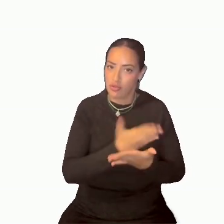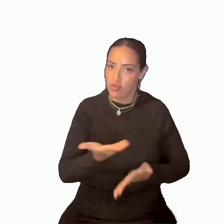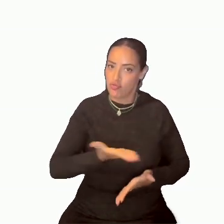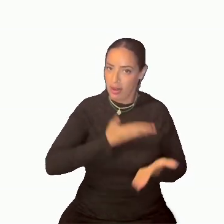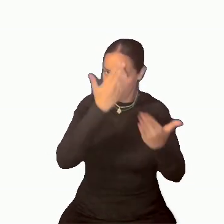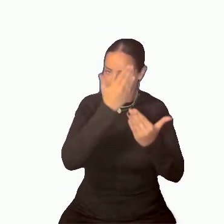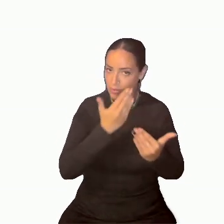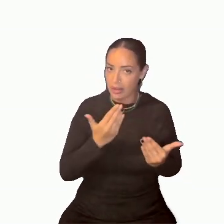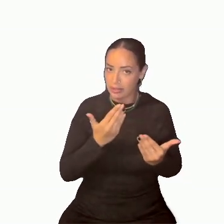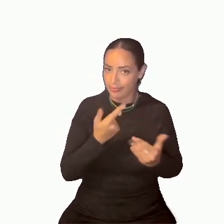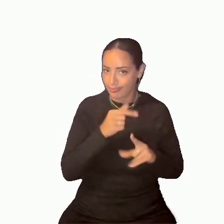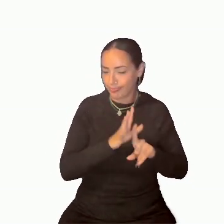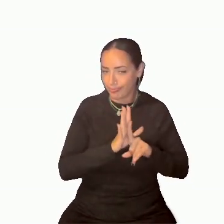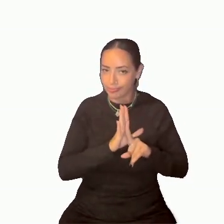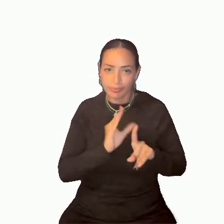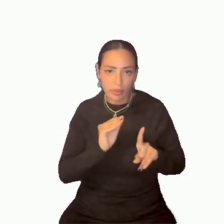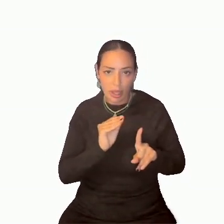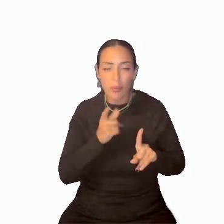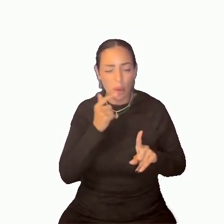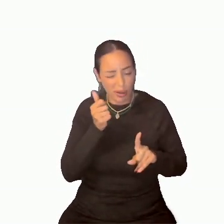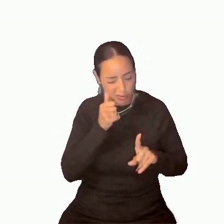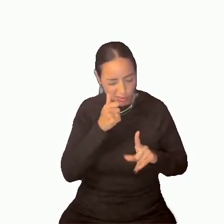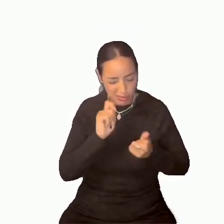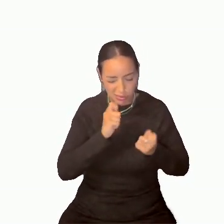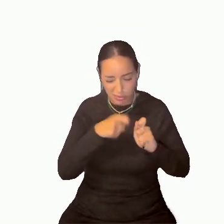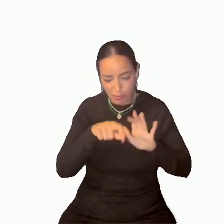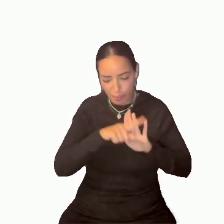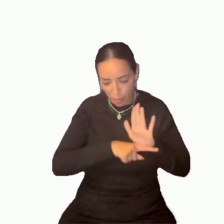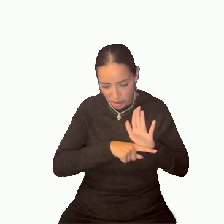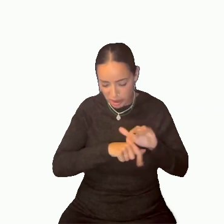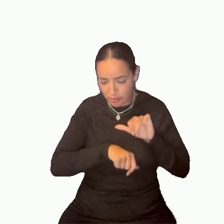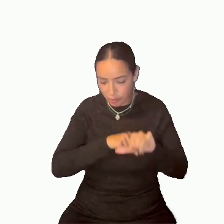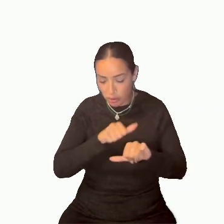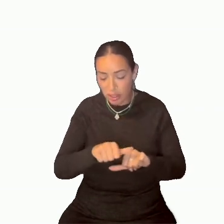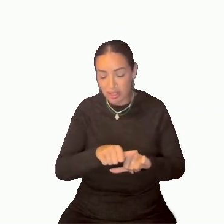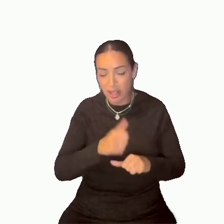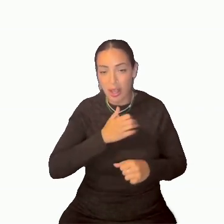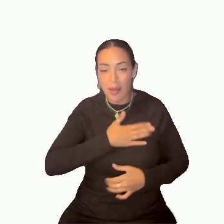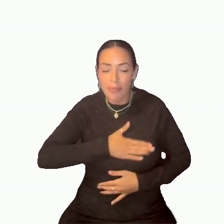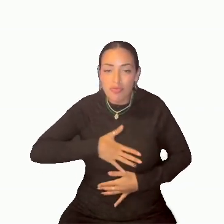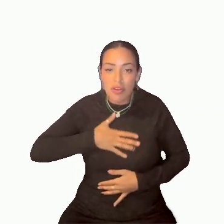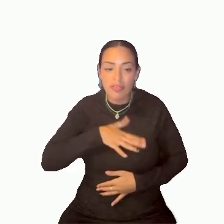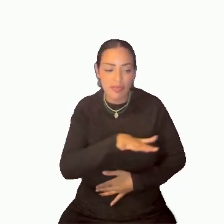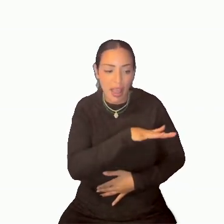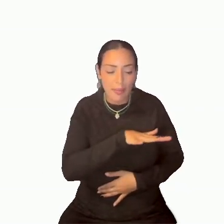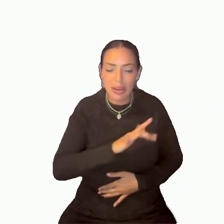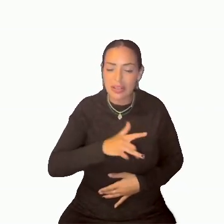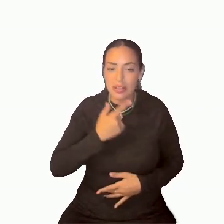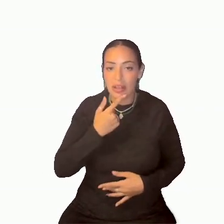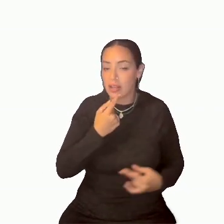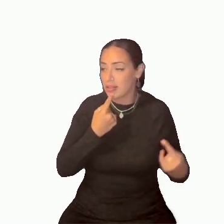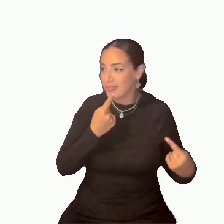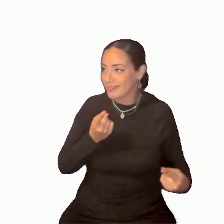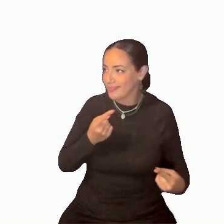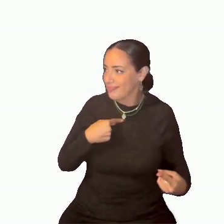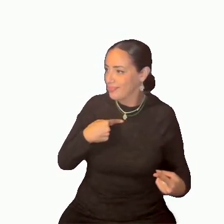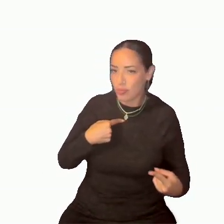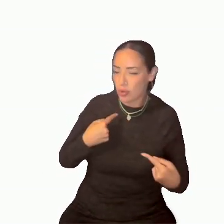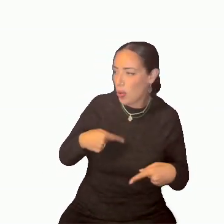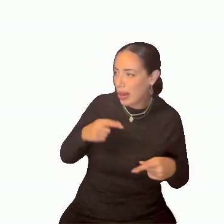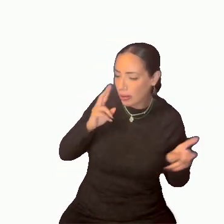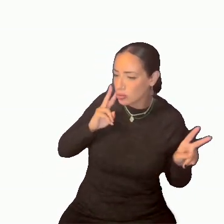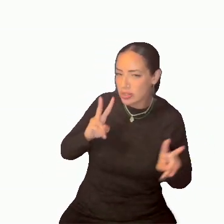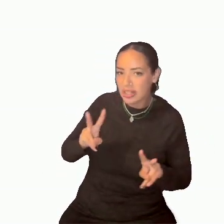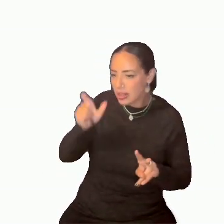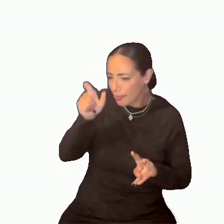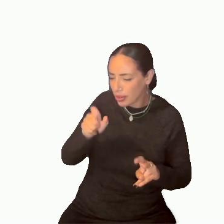example, despite changes in policy and process, bereaved families continue to report that they were discouraged or even prevented from viewing their